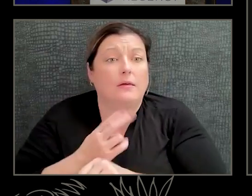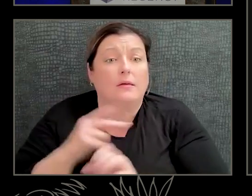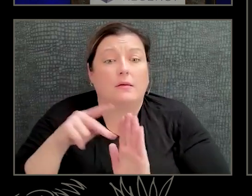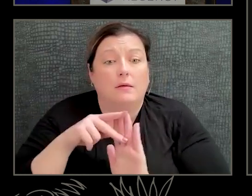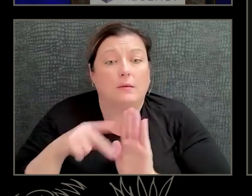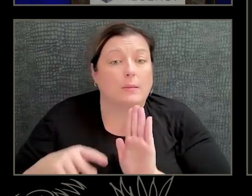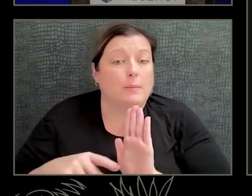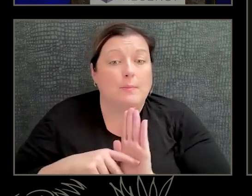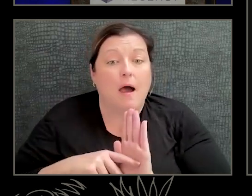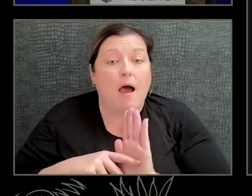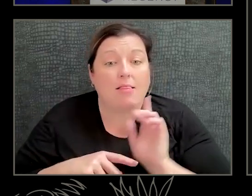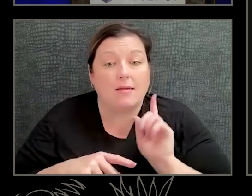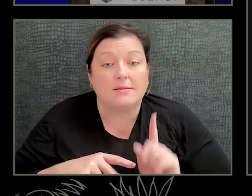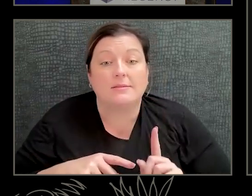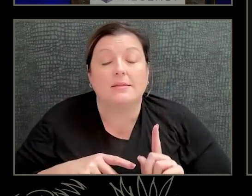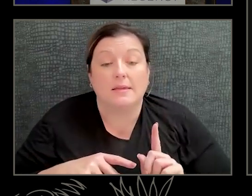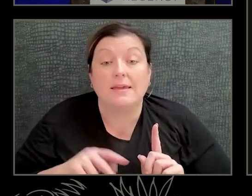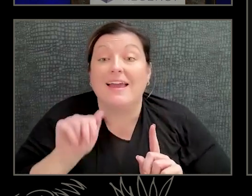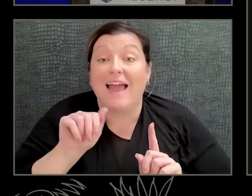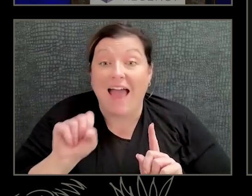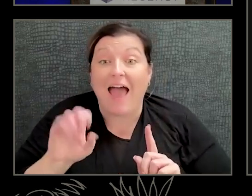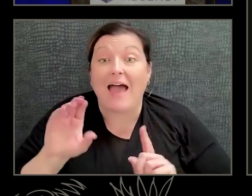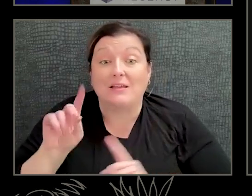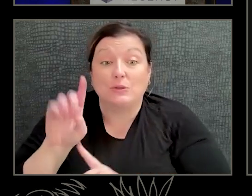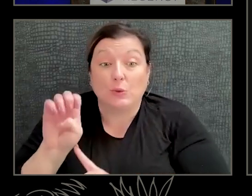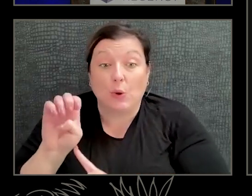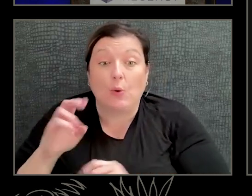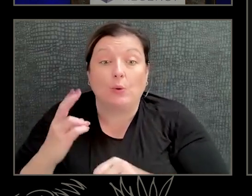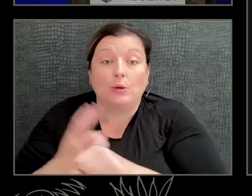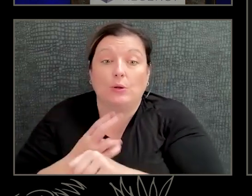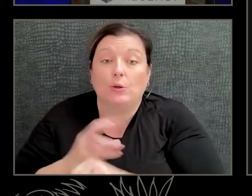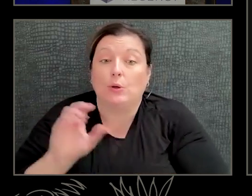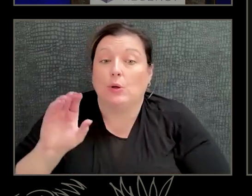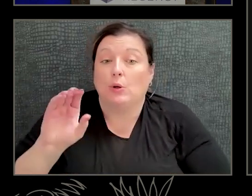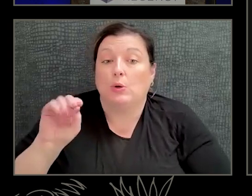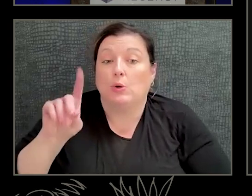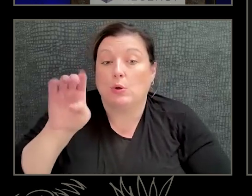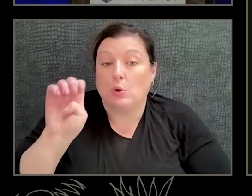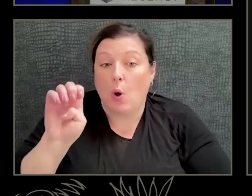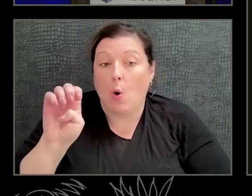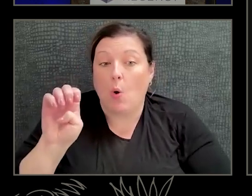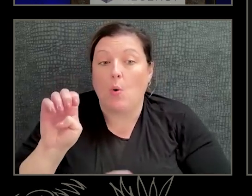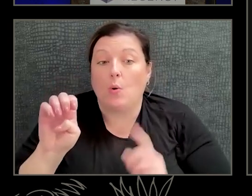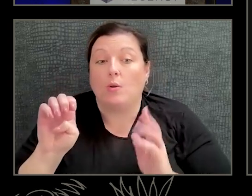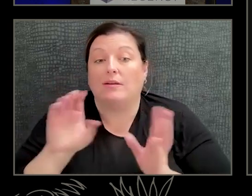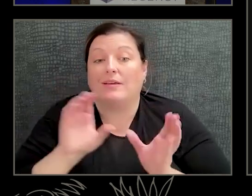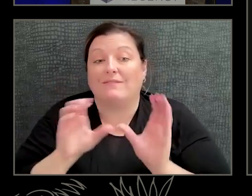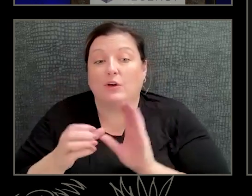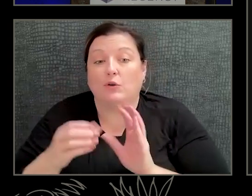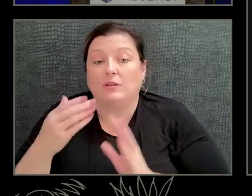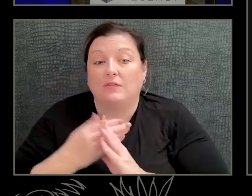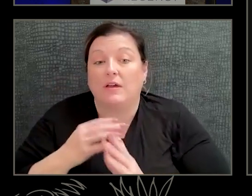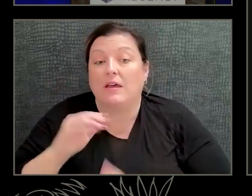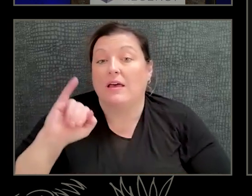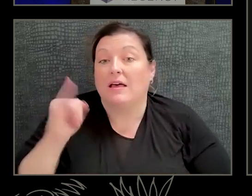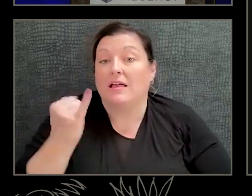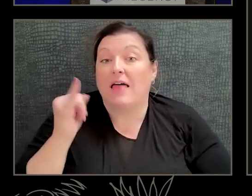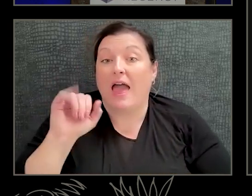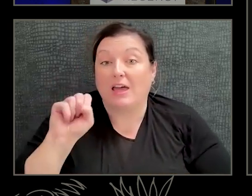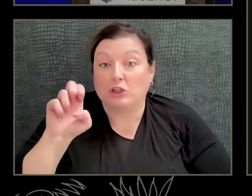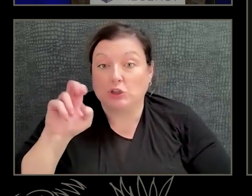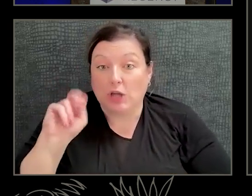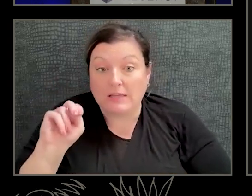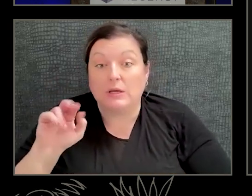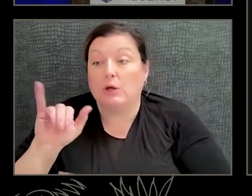as code, which means that you're going to use code or configuration files like JSON or YAML in order to define